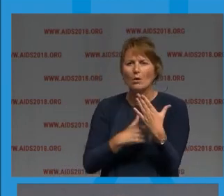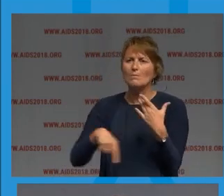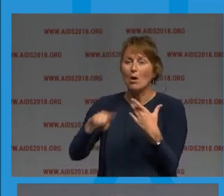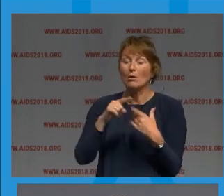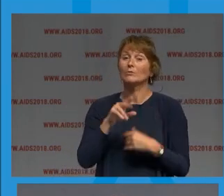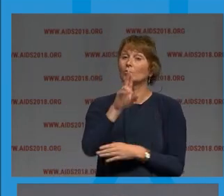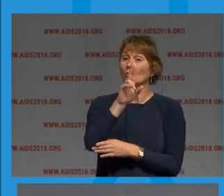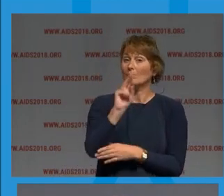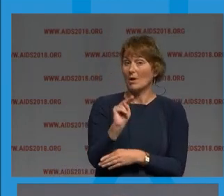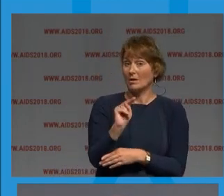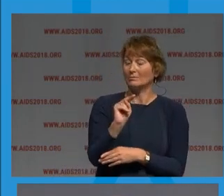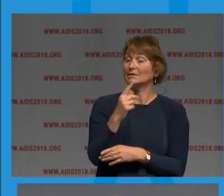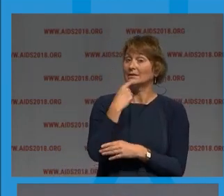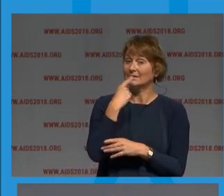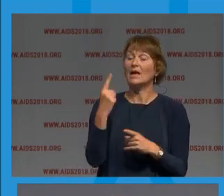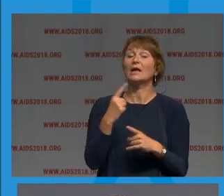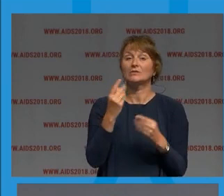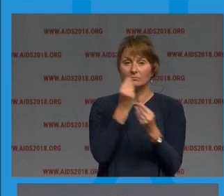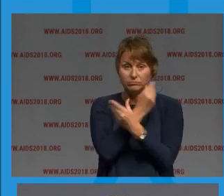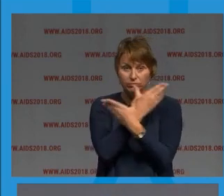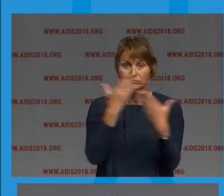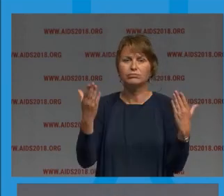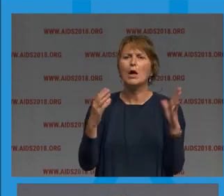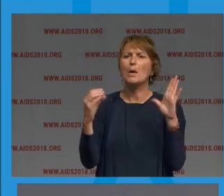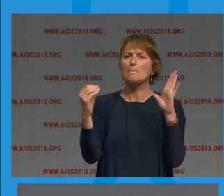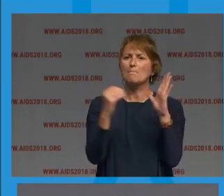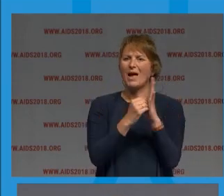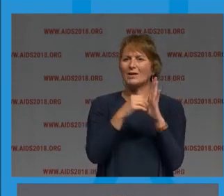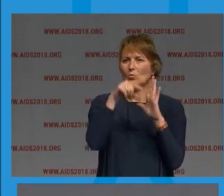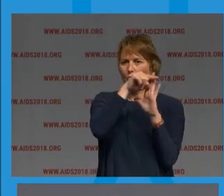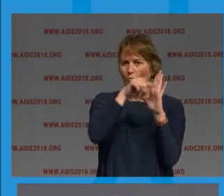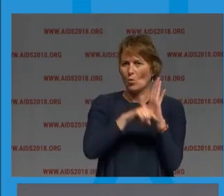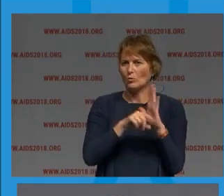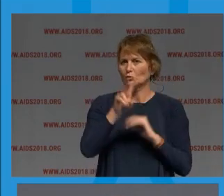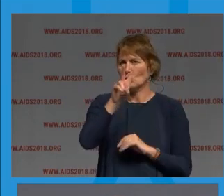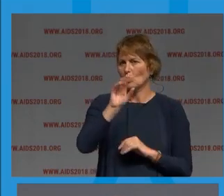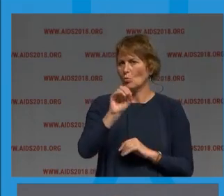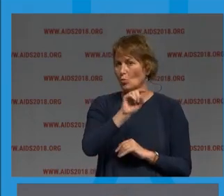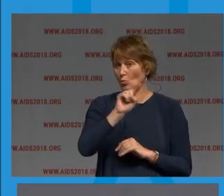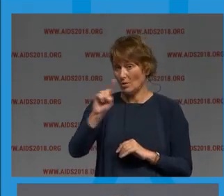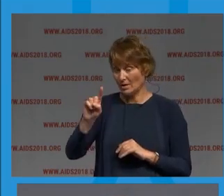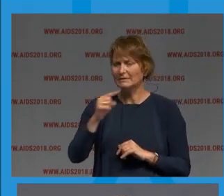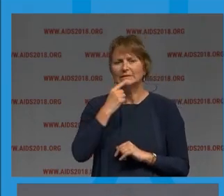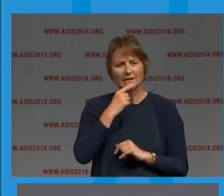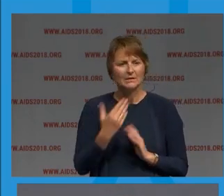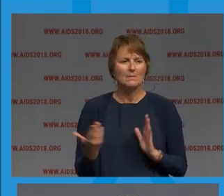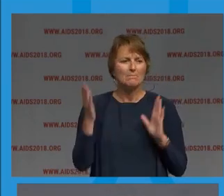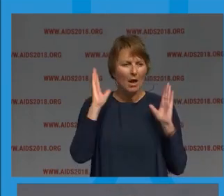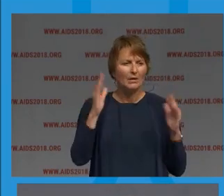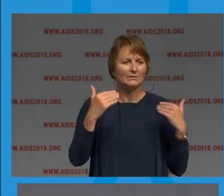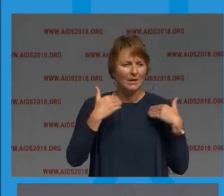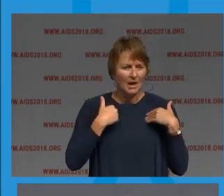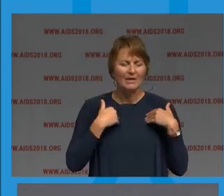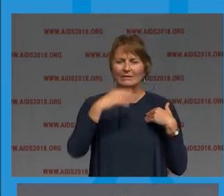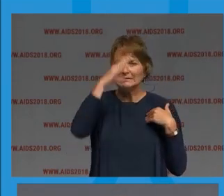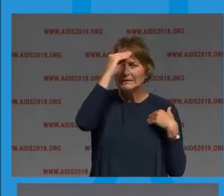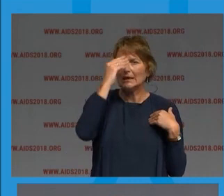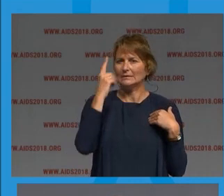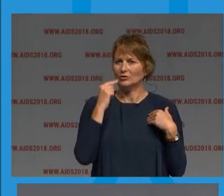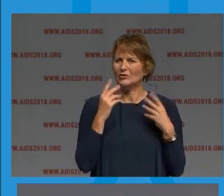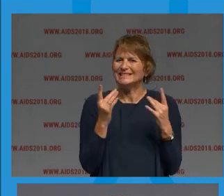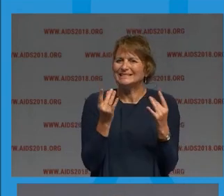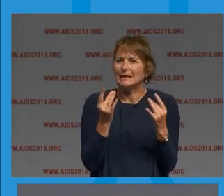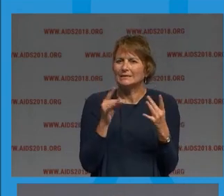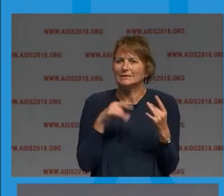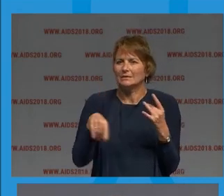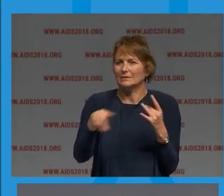UN rule, so-called Bangkok Rules 2011, reinforced the importance of gender-sensitive policies on people who